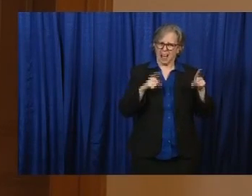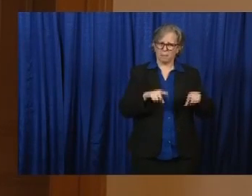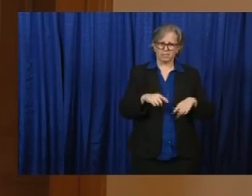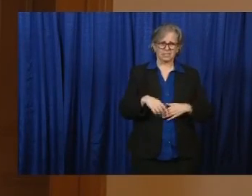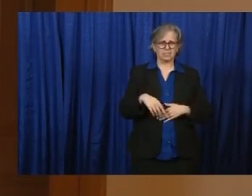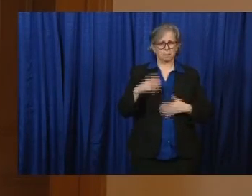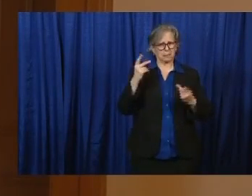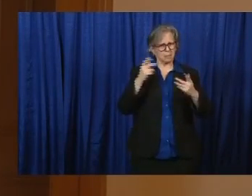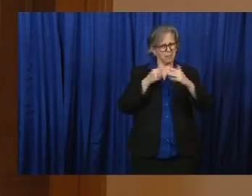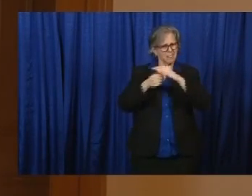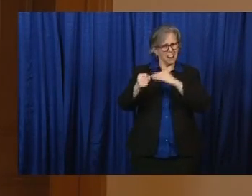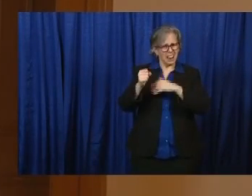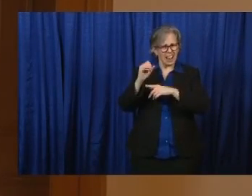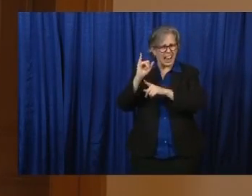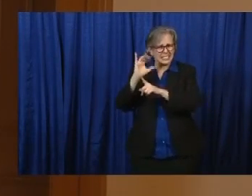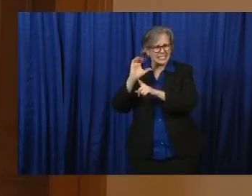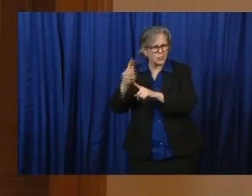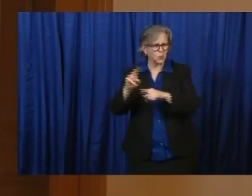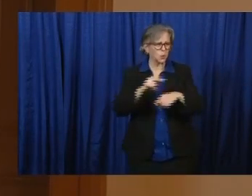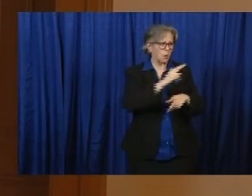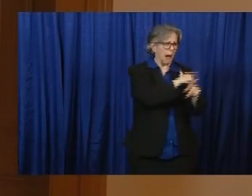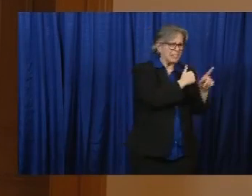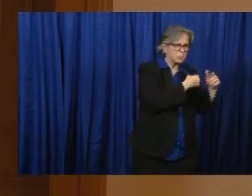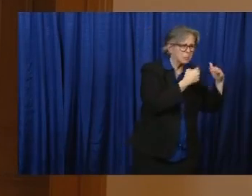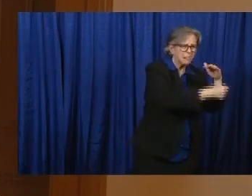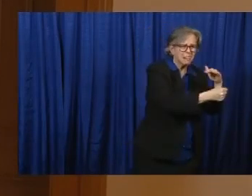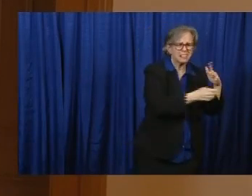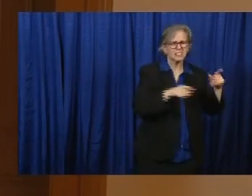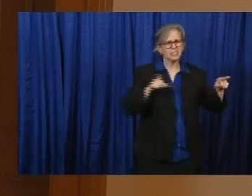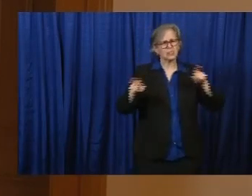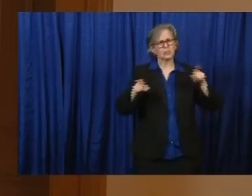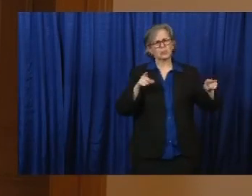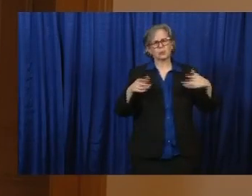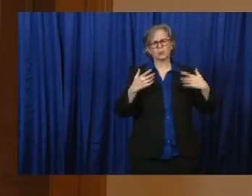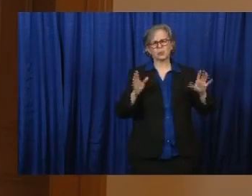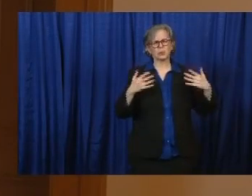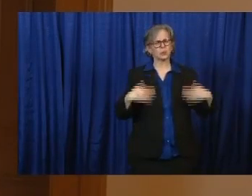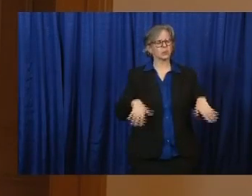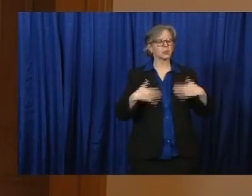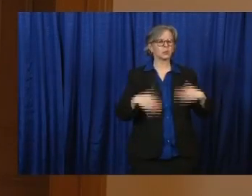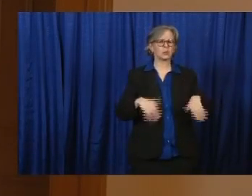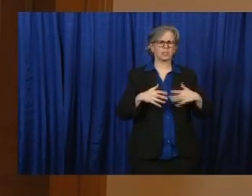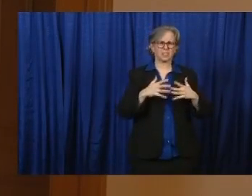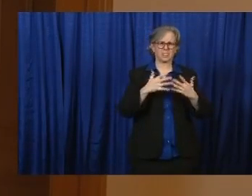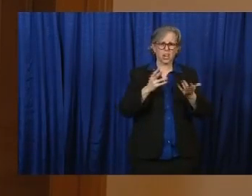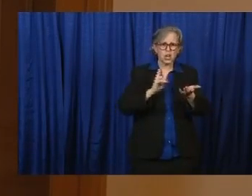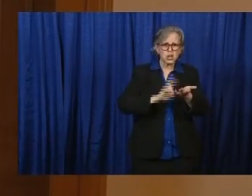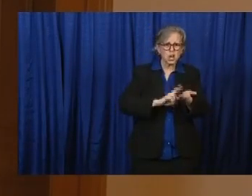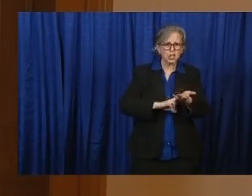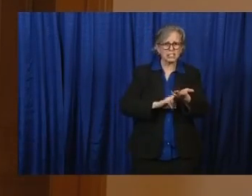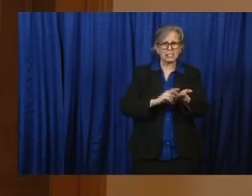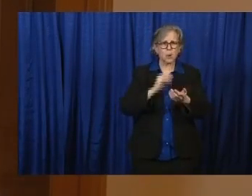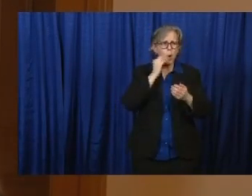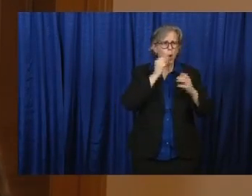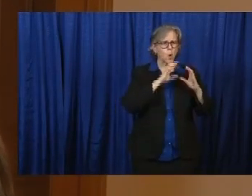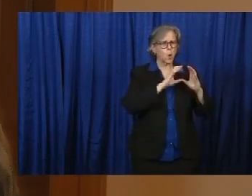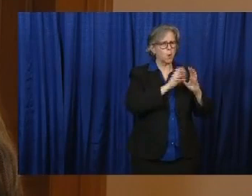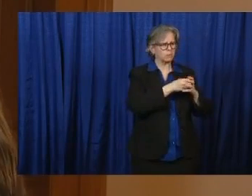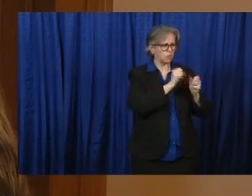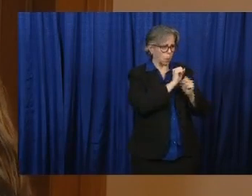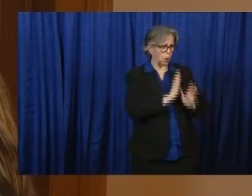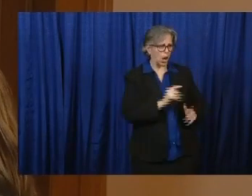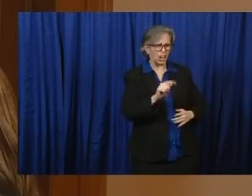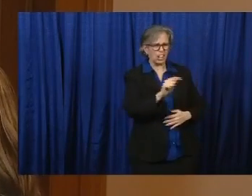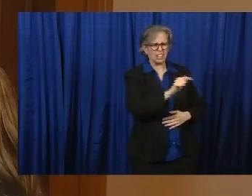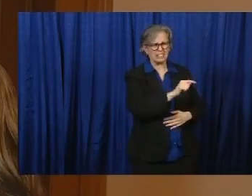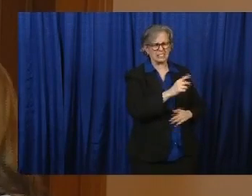We're certainly seeing a lot in our front line workers, especially in nursing homes. Next